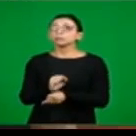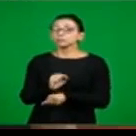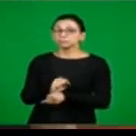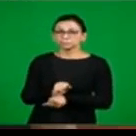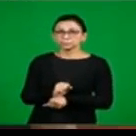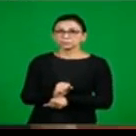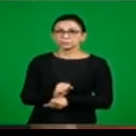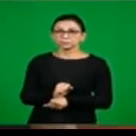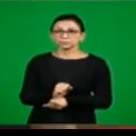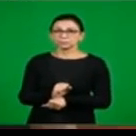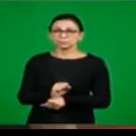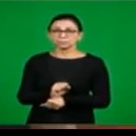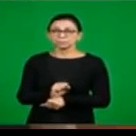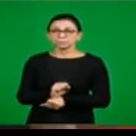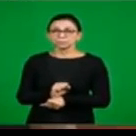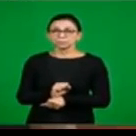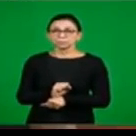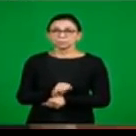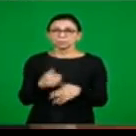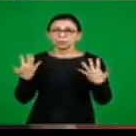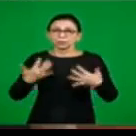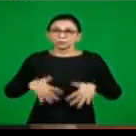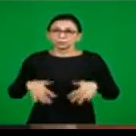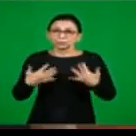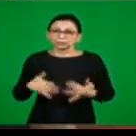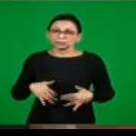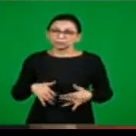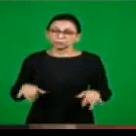There are people that are waiting for the millennium end up in the fire. Amen.